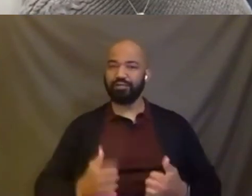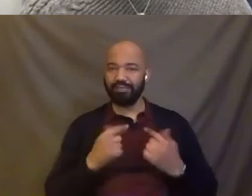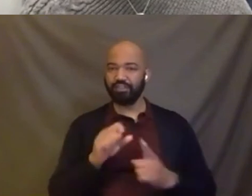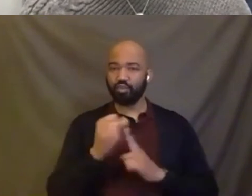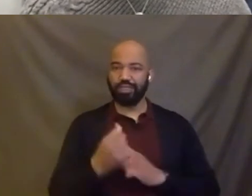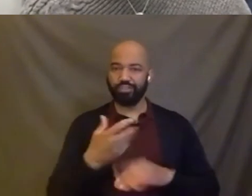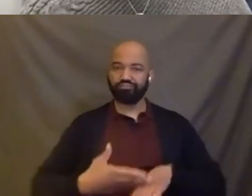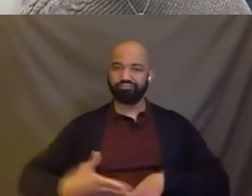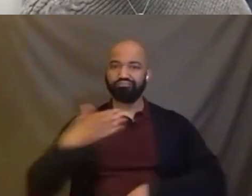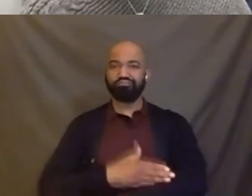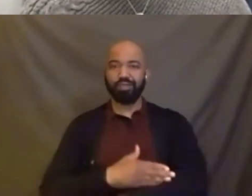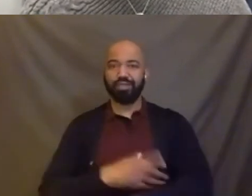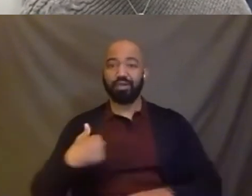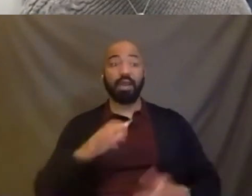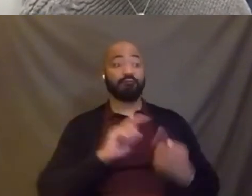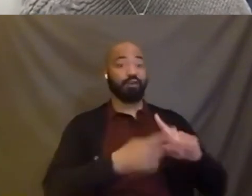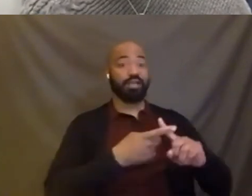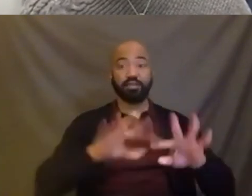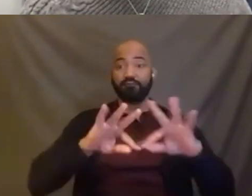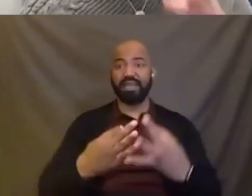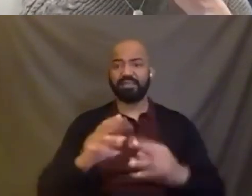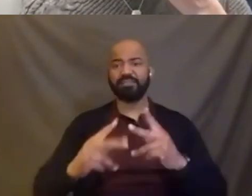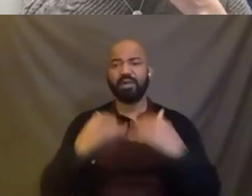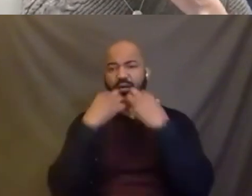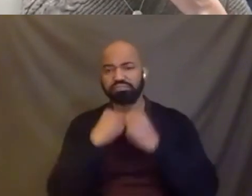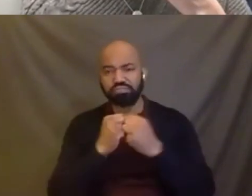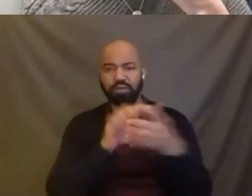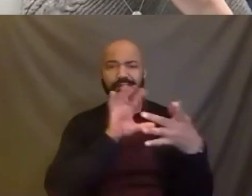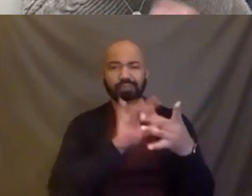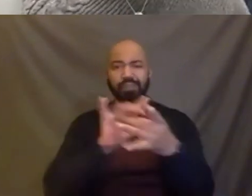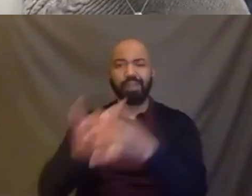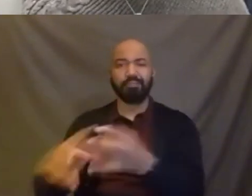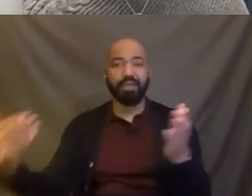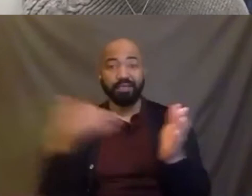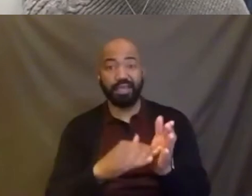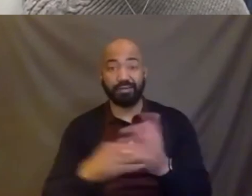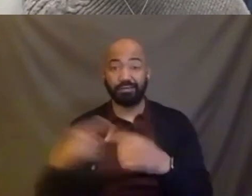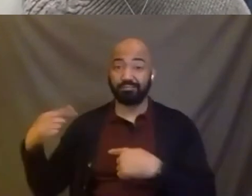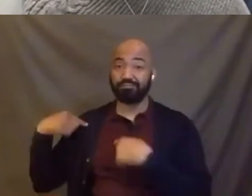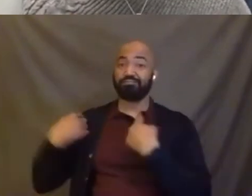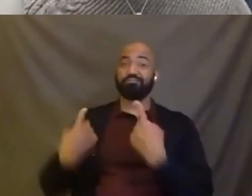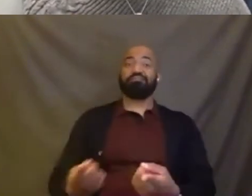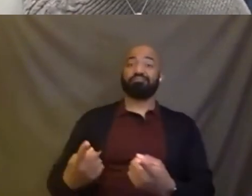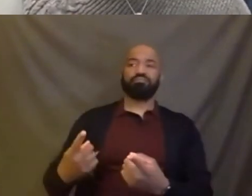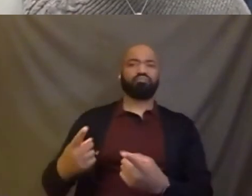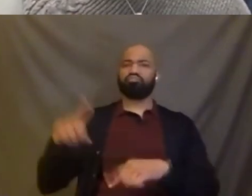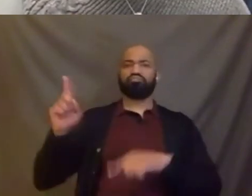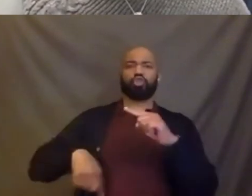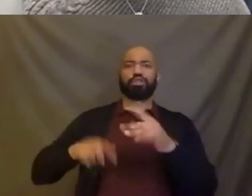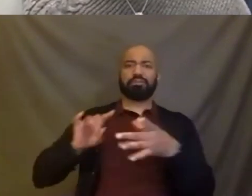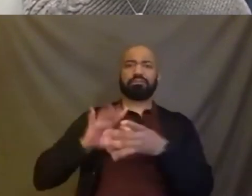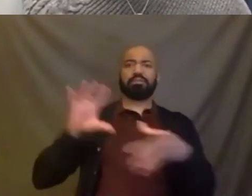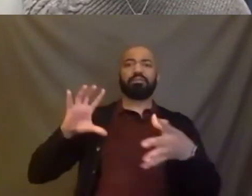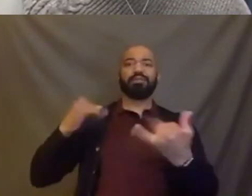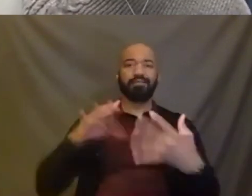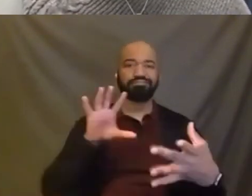where we can reconnect with our friends, our family, our loved ones in a way that really has been restricted over the last year. I mean, the